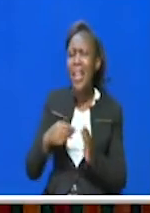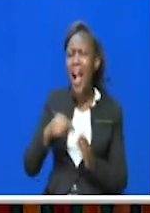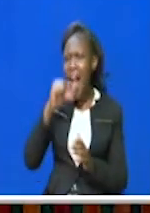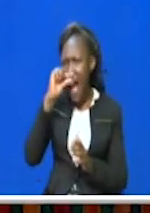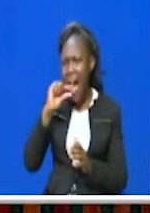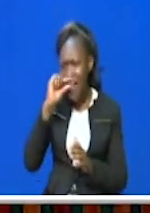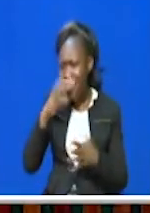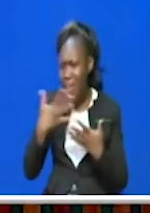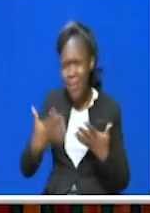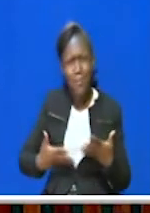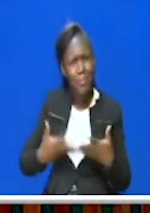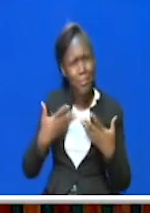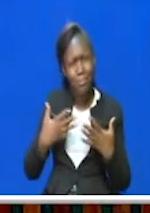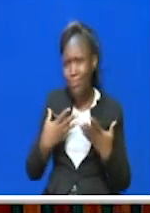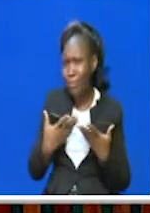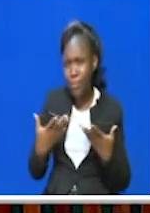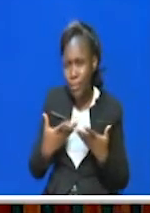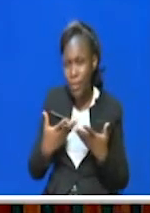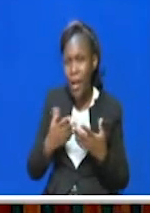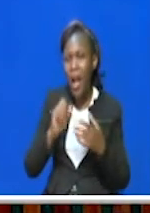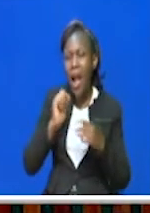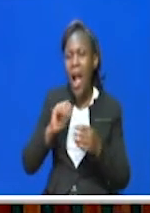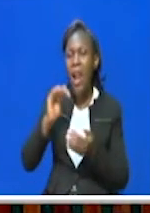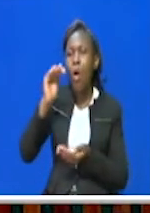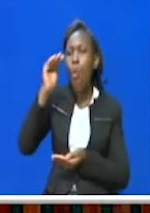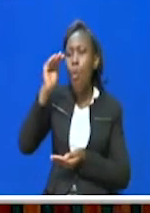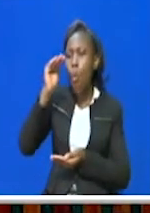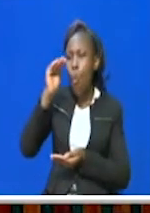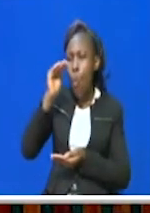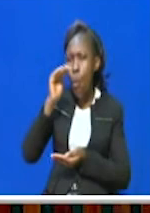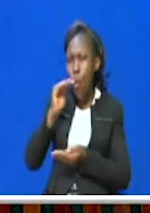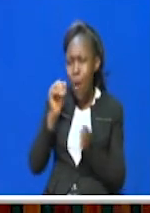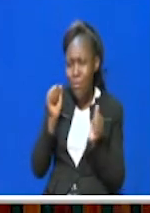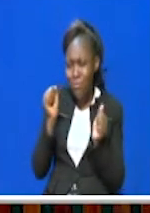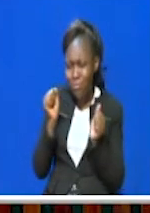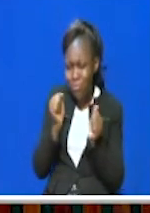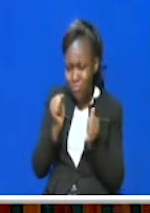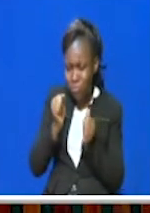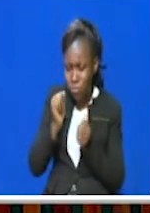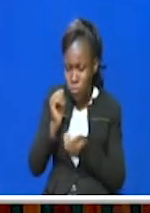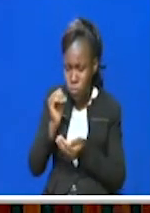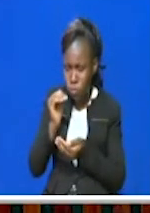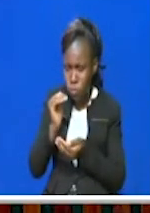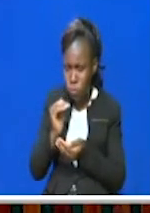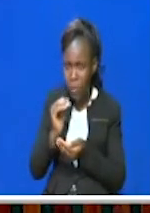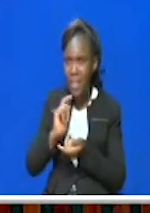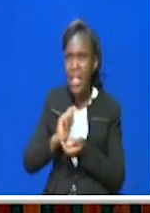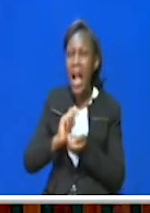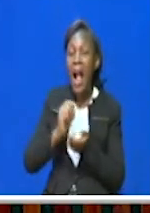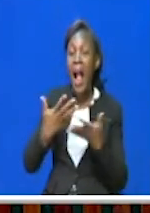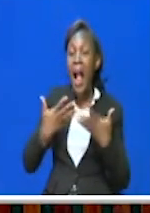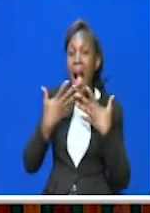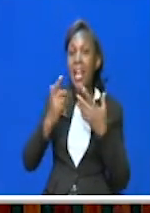any gas which is cooled from a certain temperature to a lower one, it is converted to